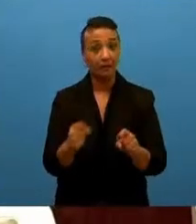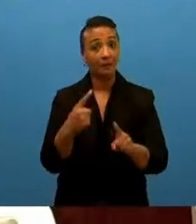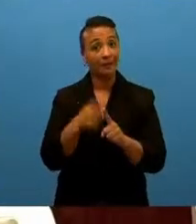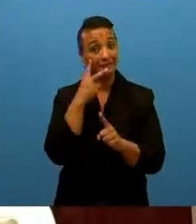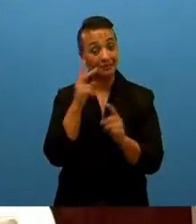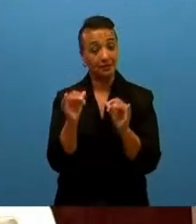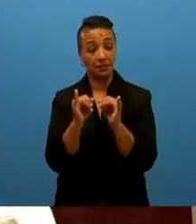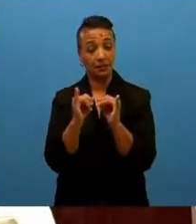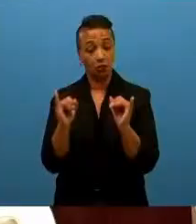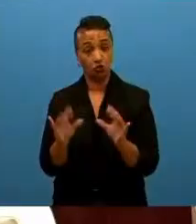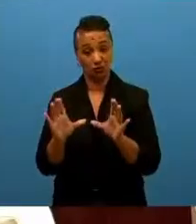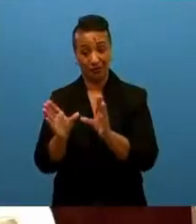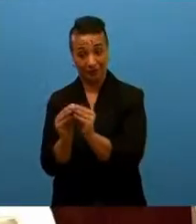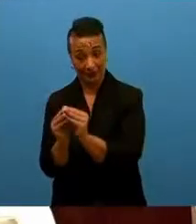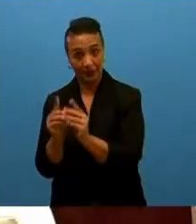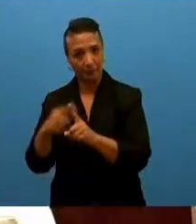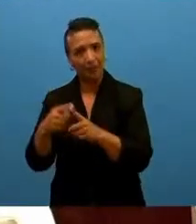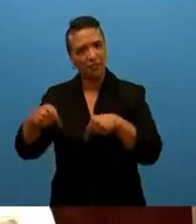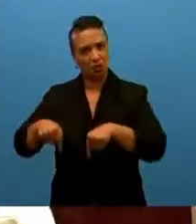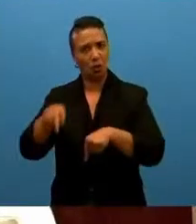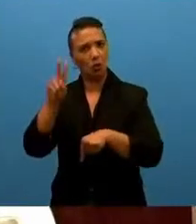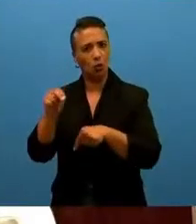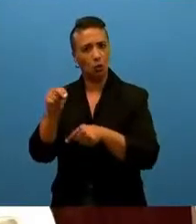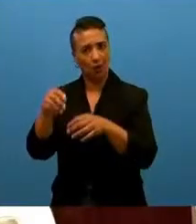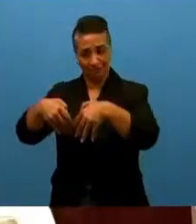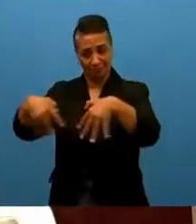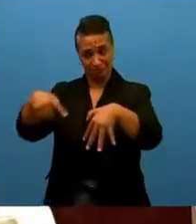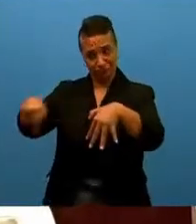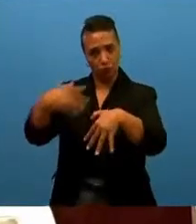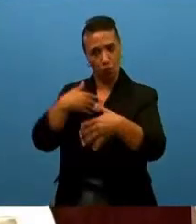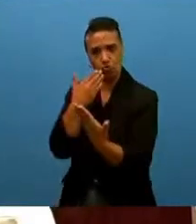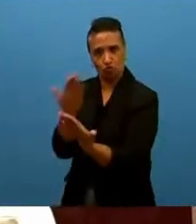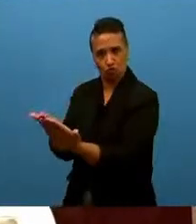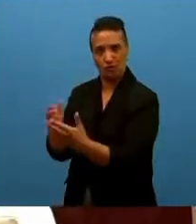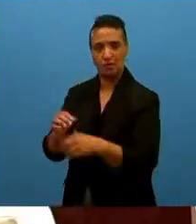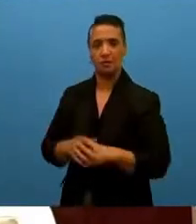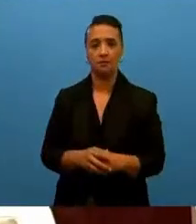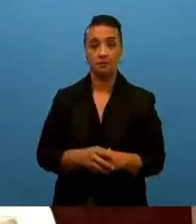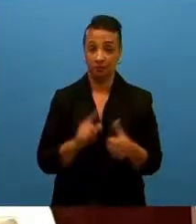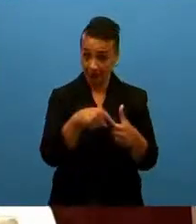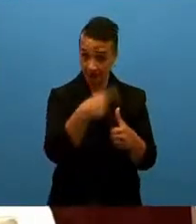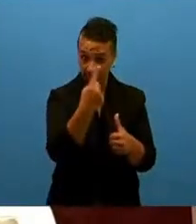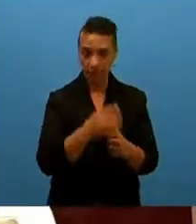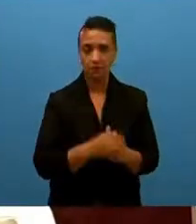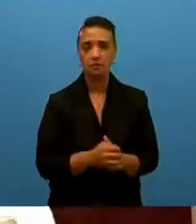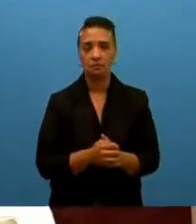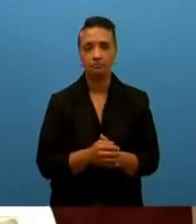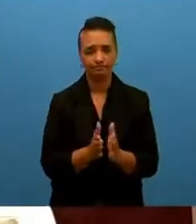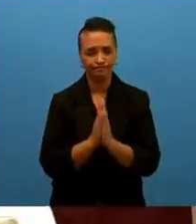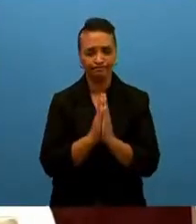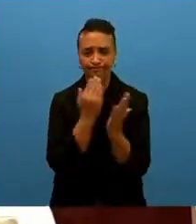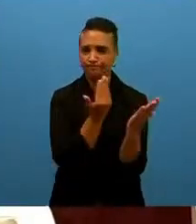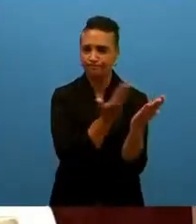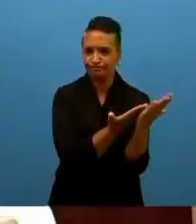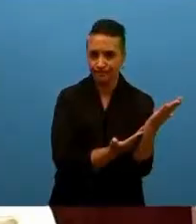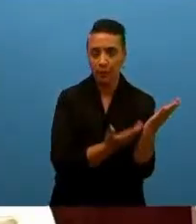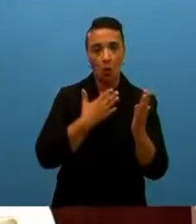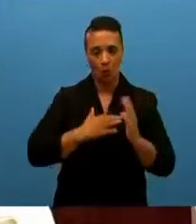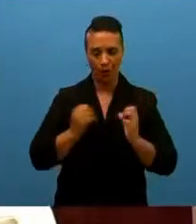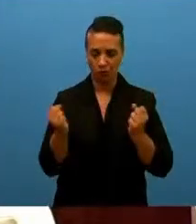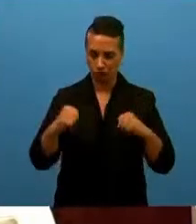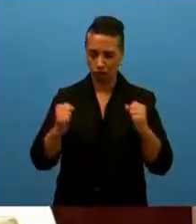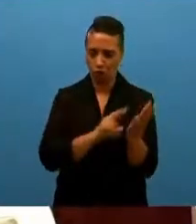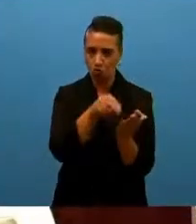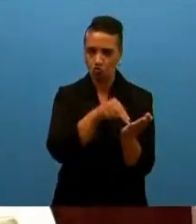and process the United Nations bodies. 1. Asia Caucus urged the Human Rights Council to adopt the resolution of